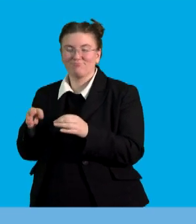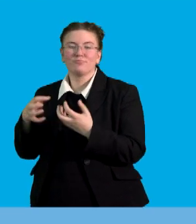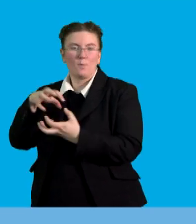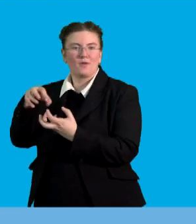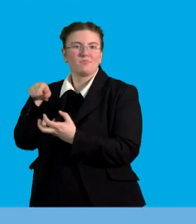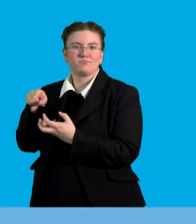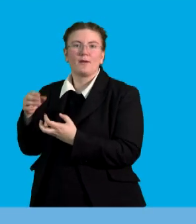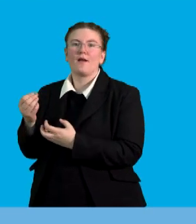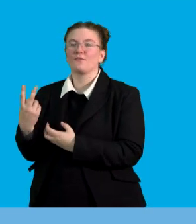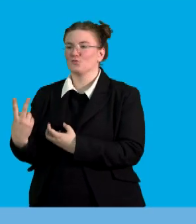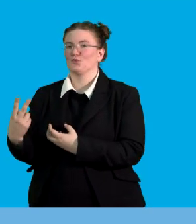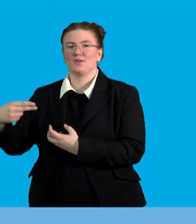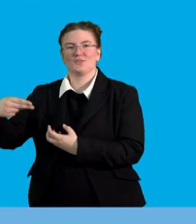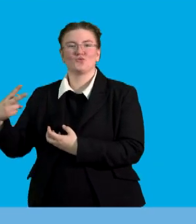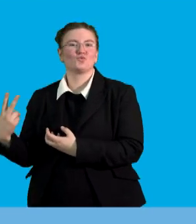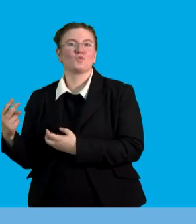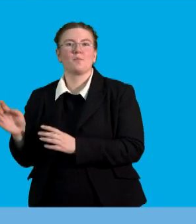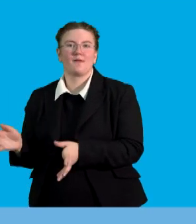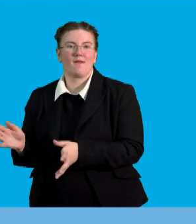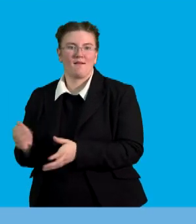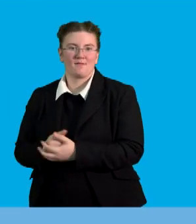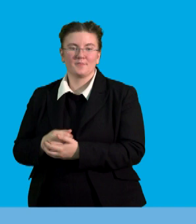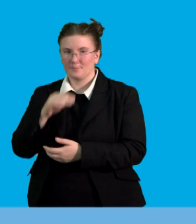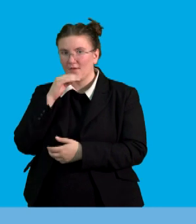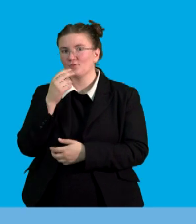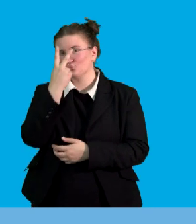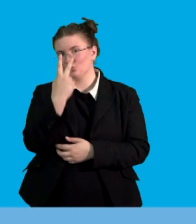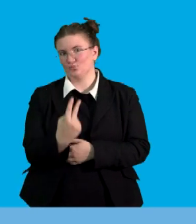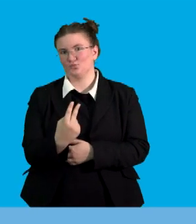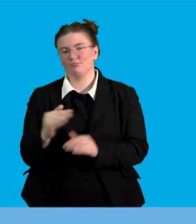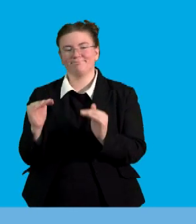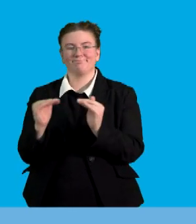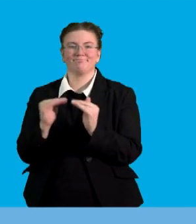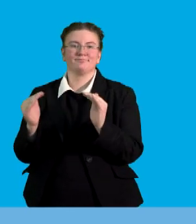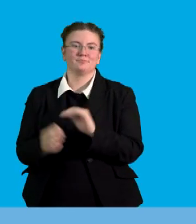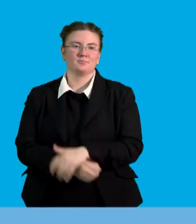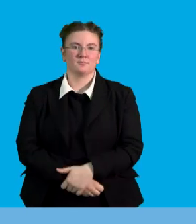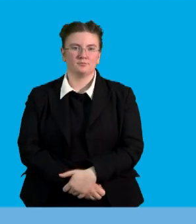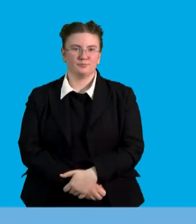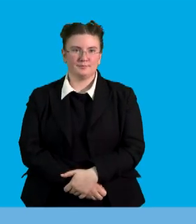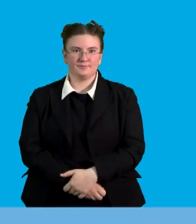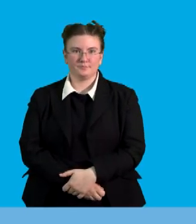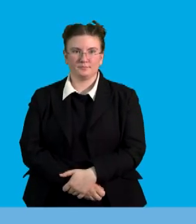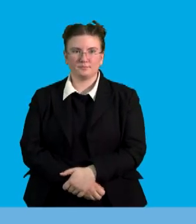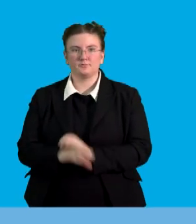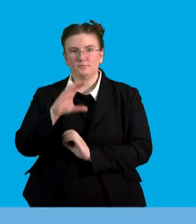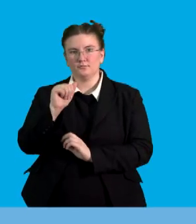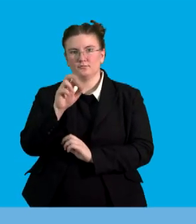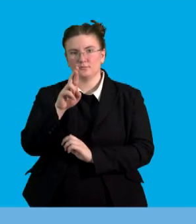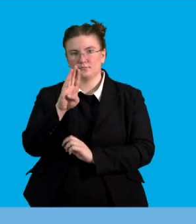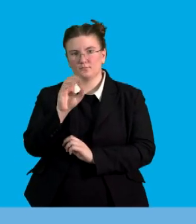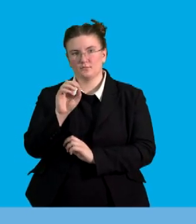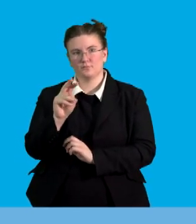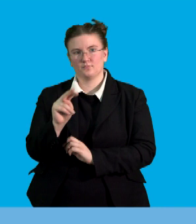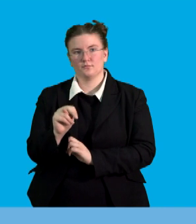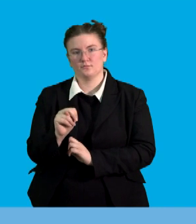only have just the 2 and nothing else on the right-hand side. So we still have the 2 hydrogen atoms. Then